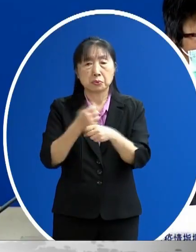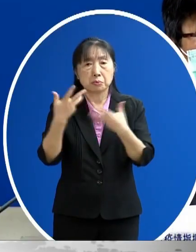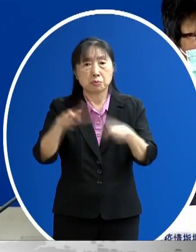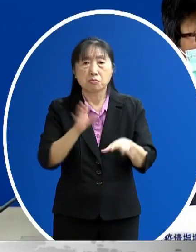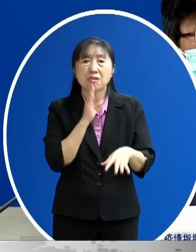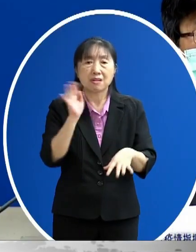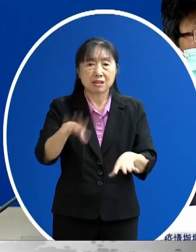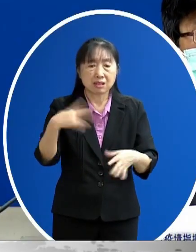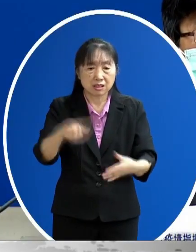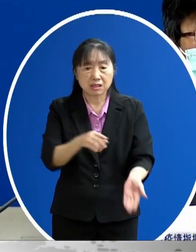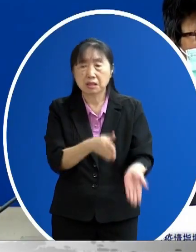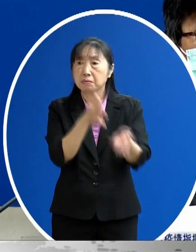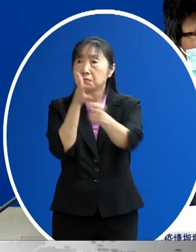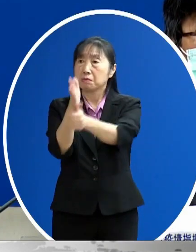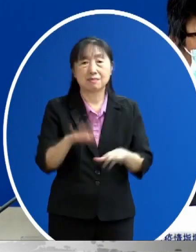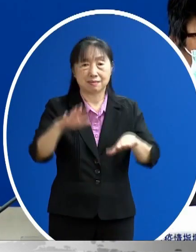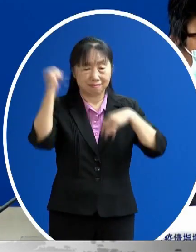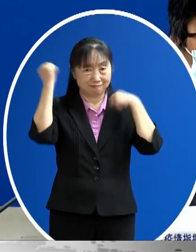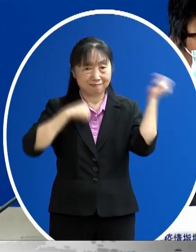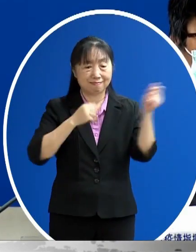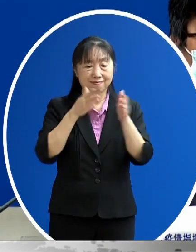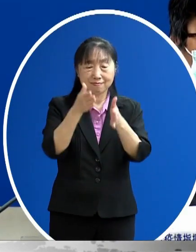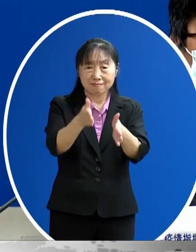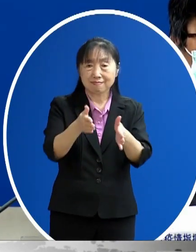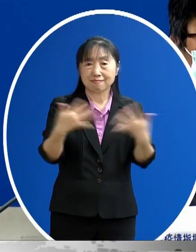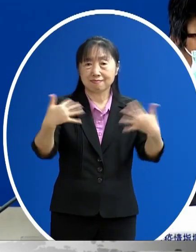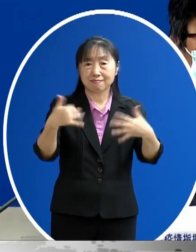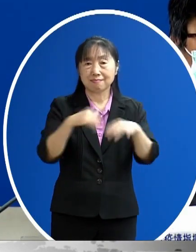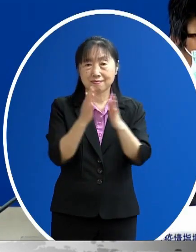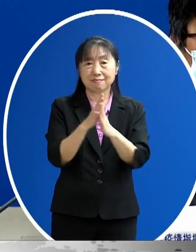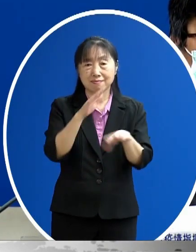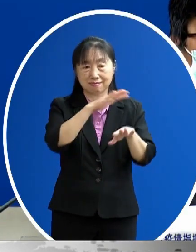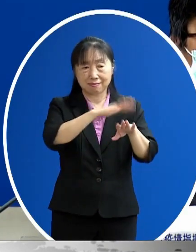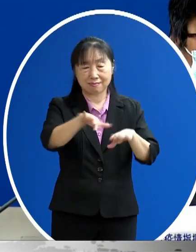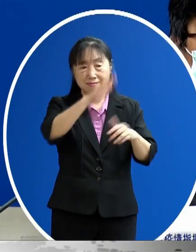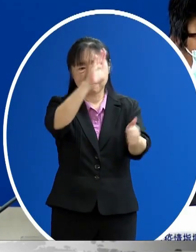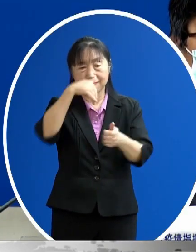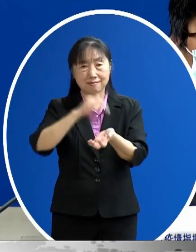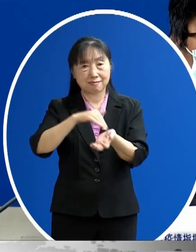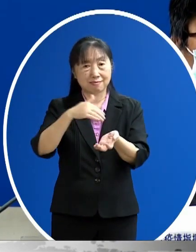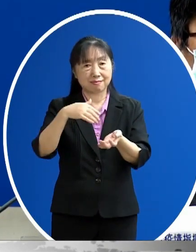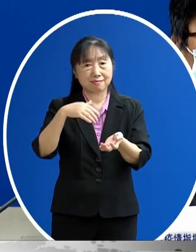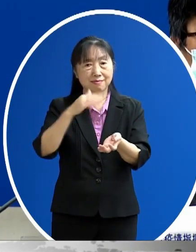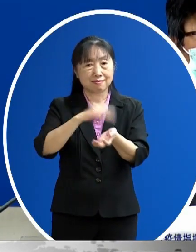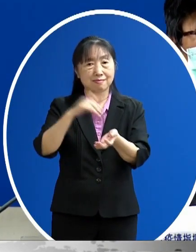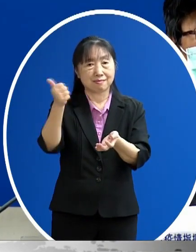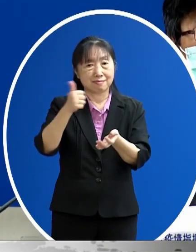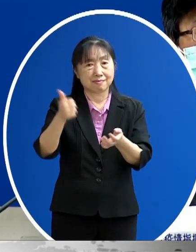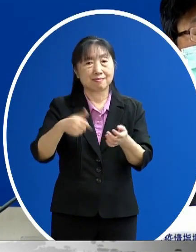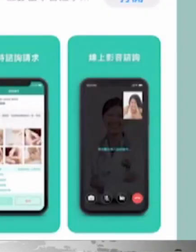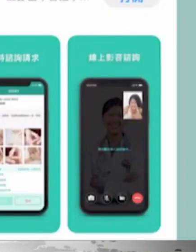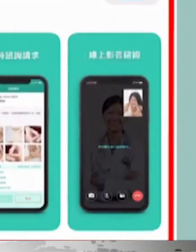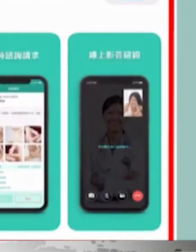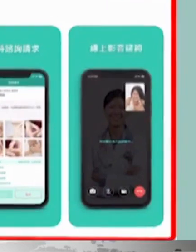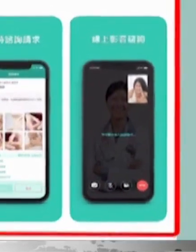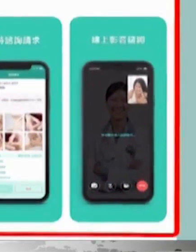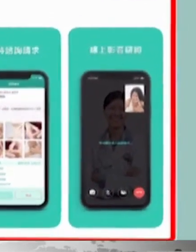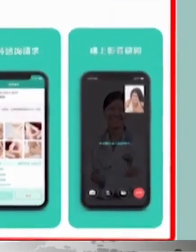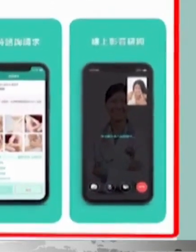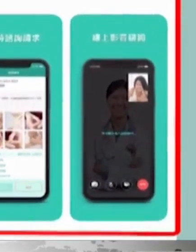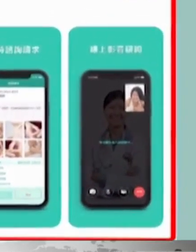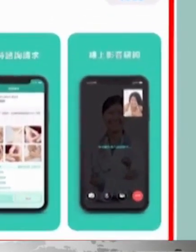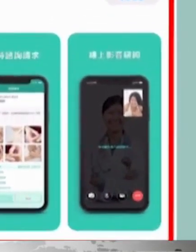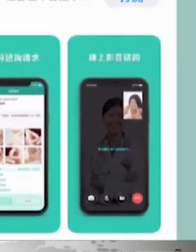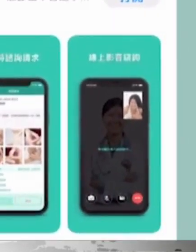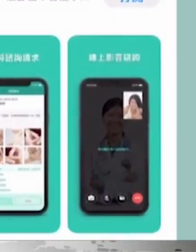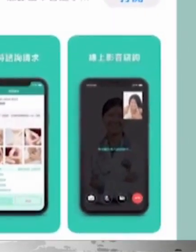along with other relevant questions tomorrow morning and talk the details over with the Taiwan Medical Association. The CECC